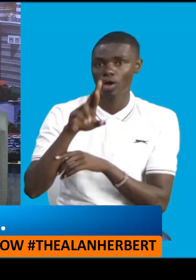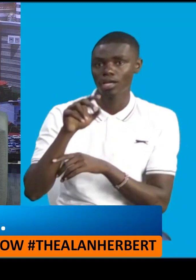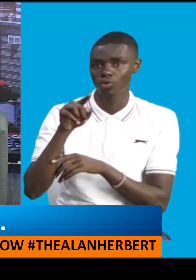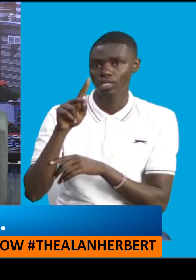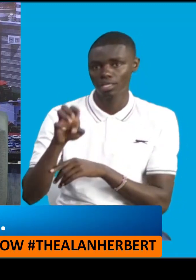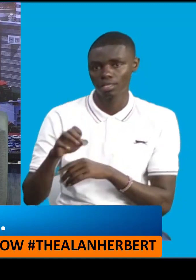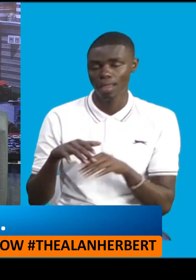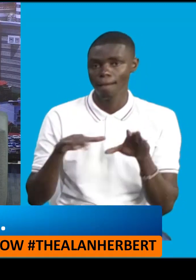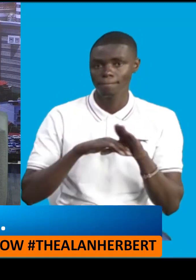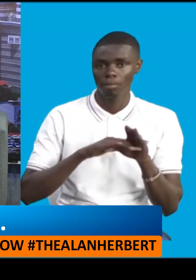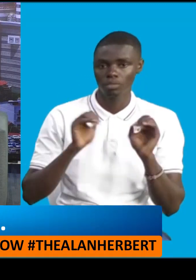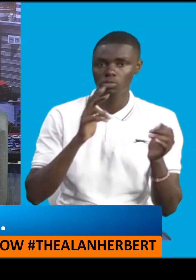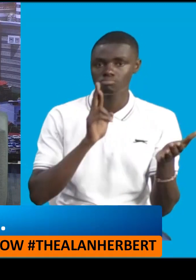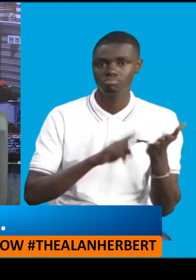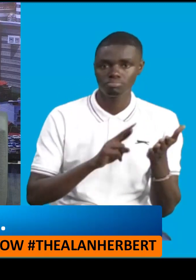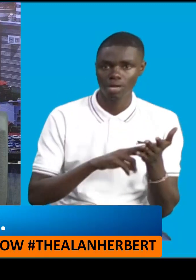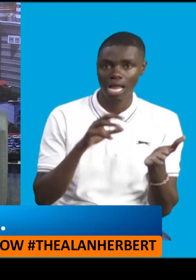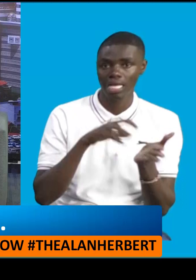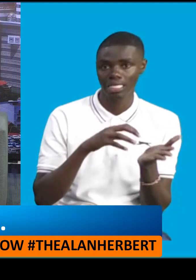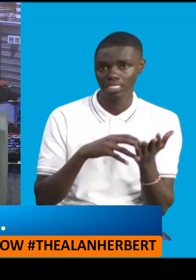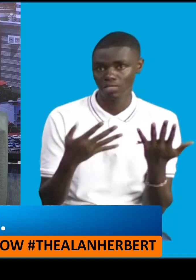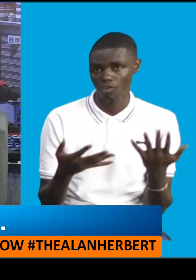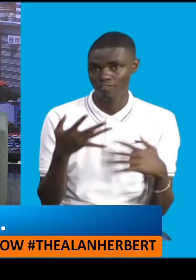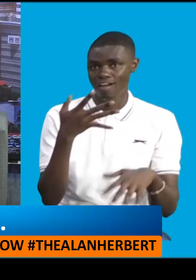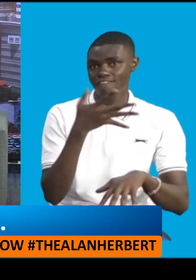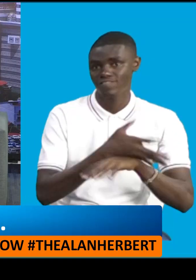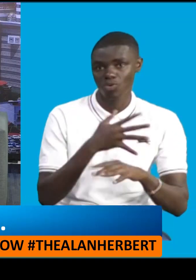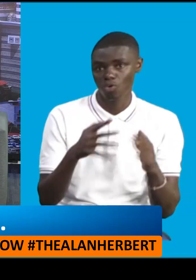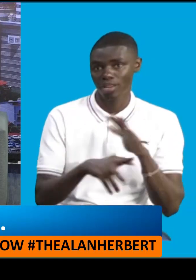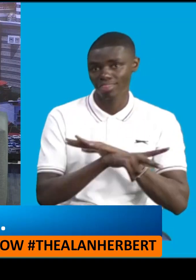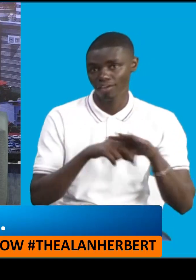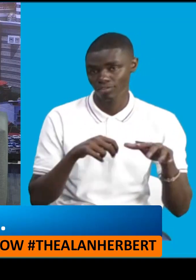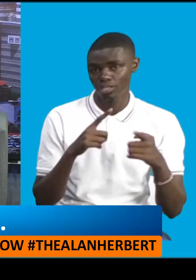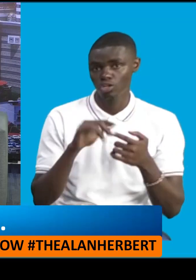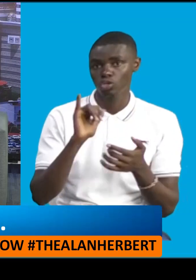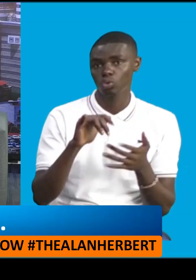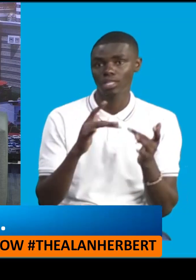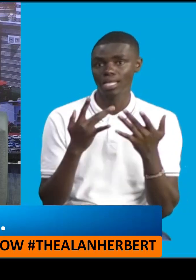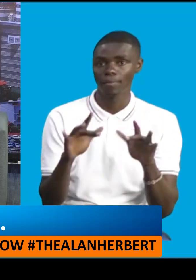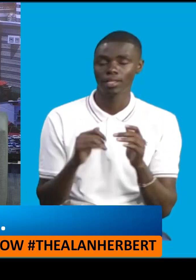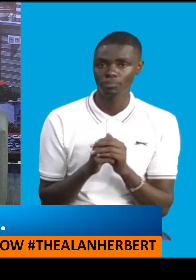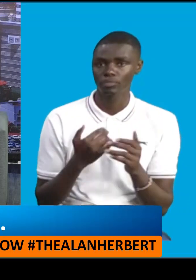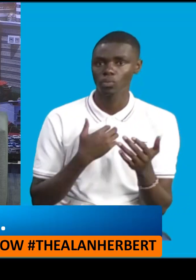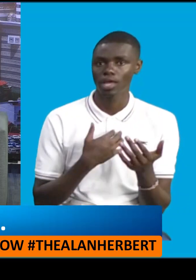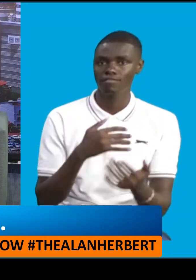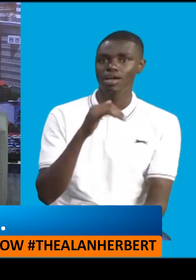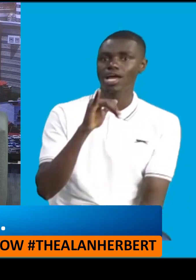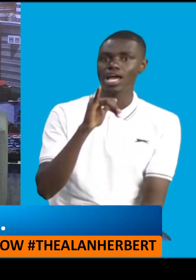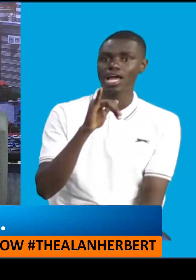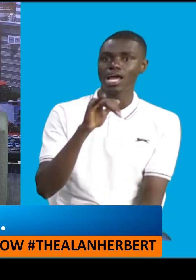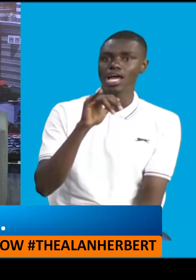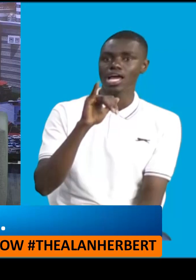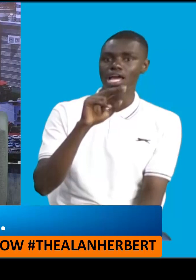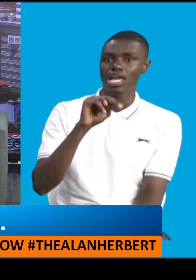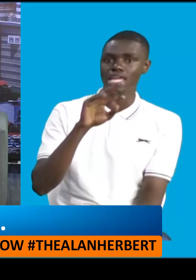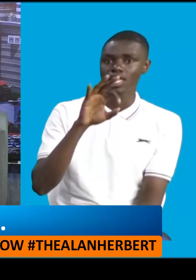fraud@nhif.or.ke. So members can also report incidences of fraud to that email. We also have info